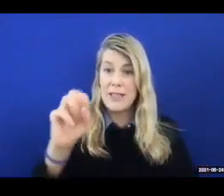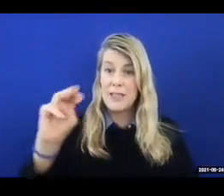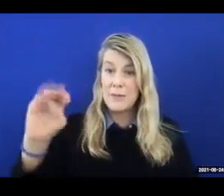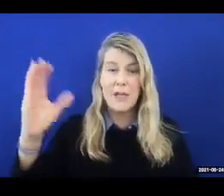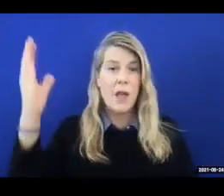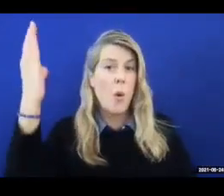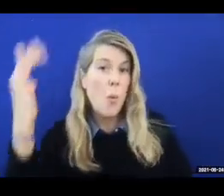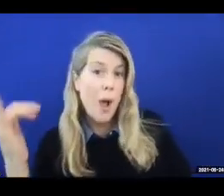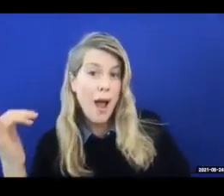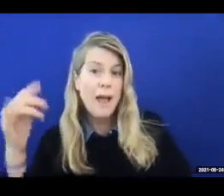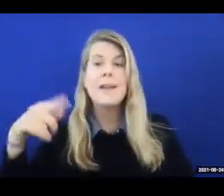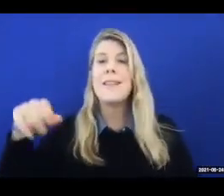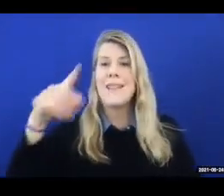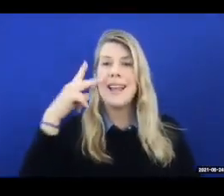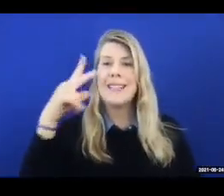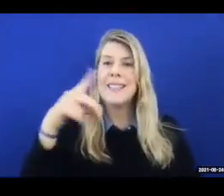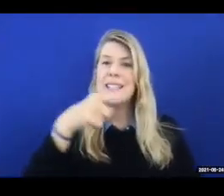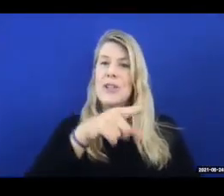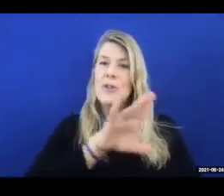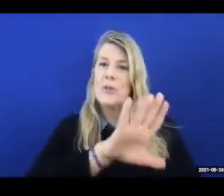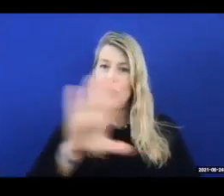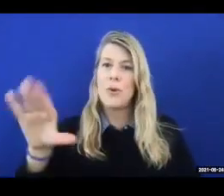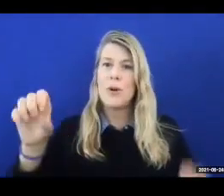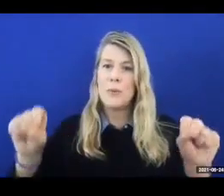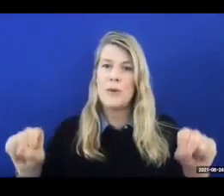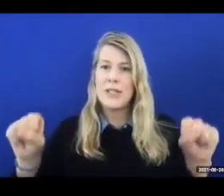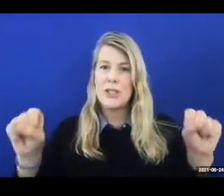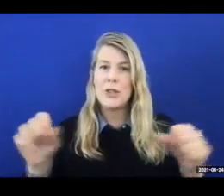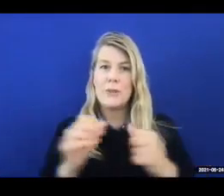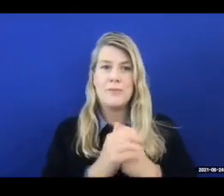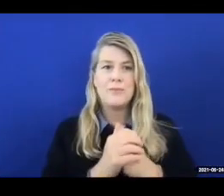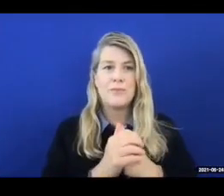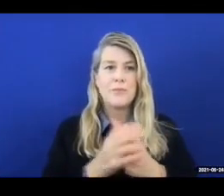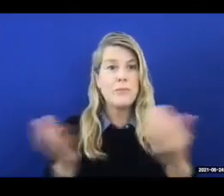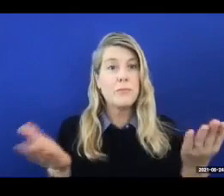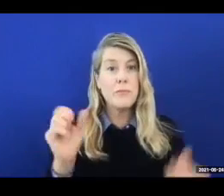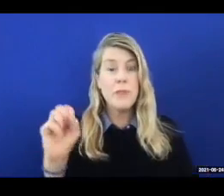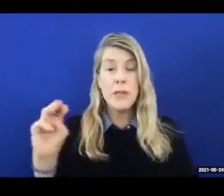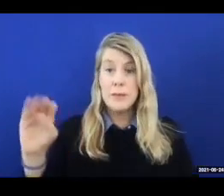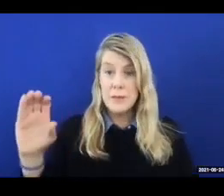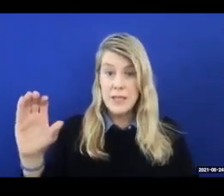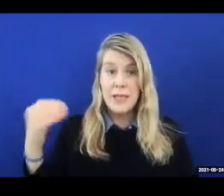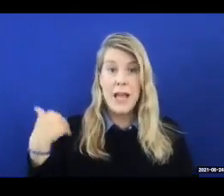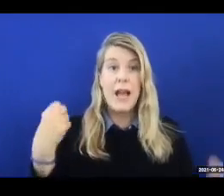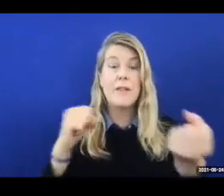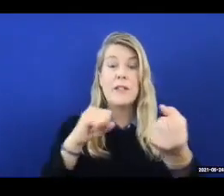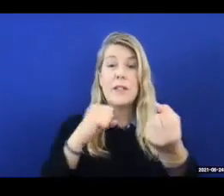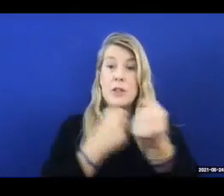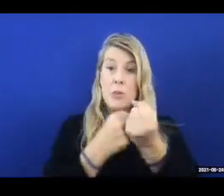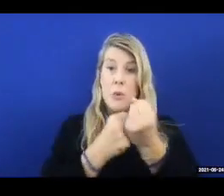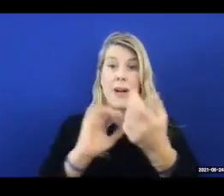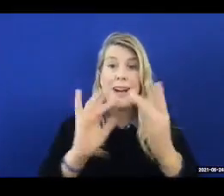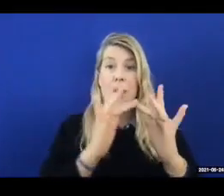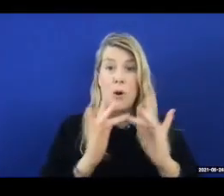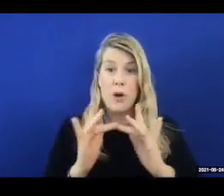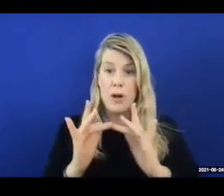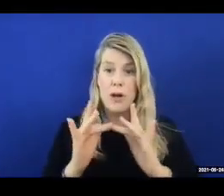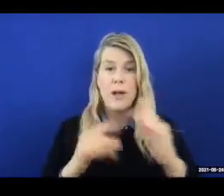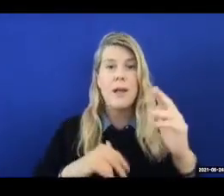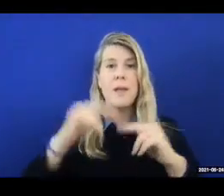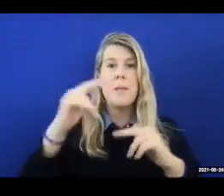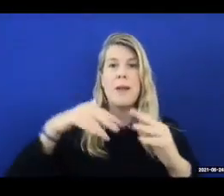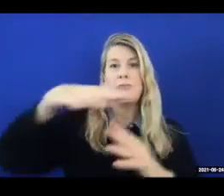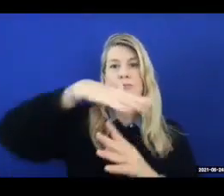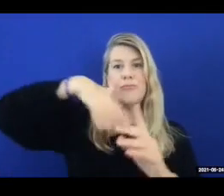because they see your potential. At SMC, there is a support network built around